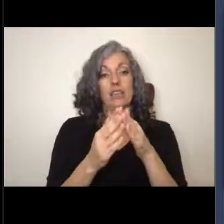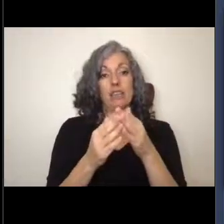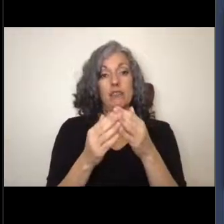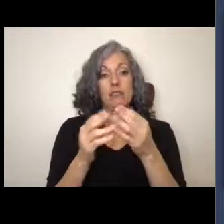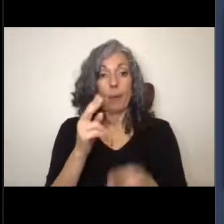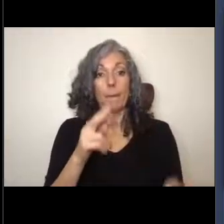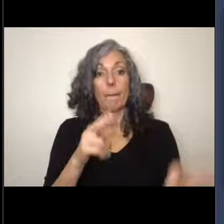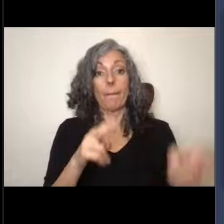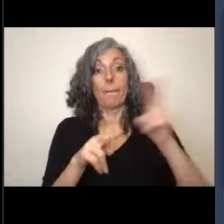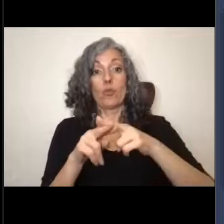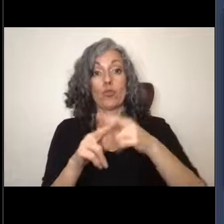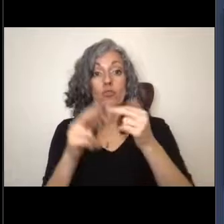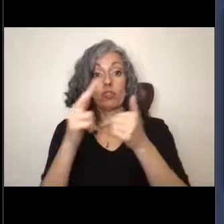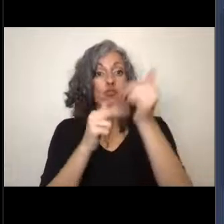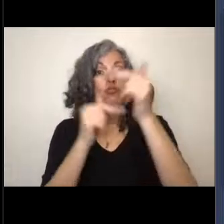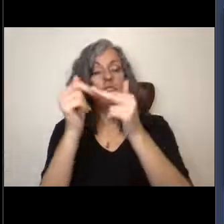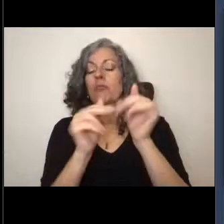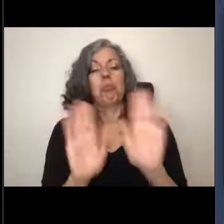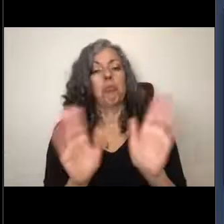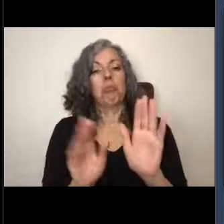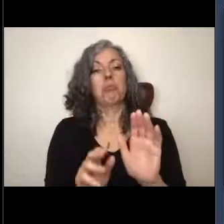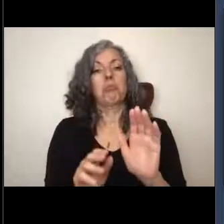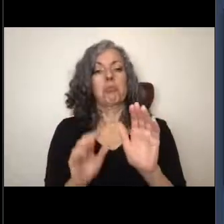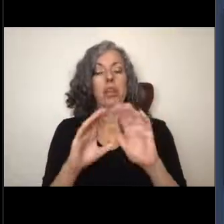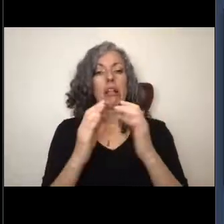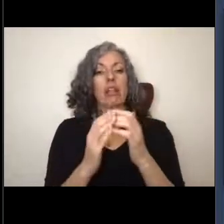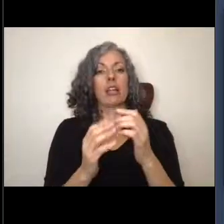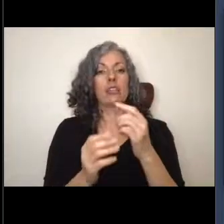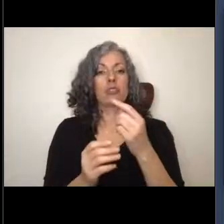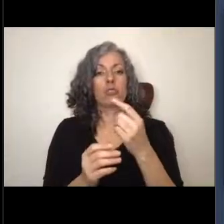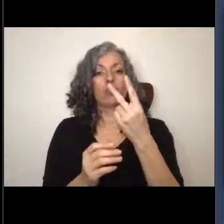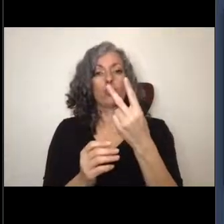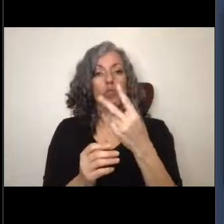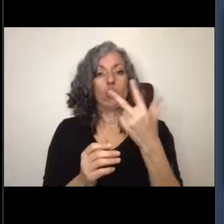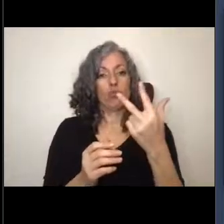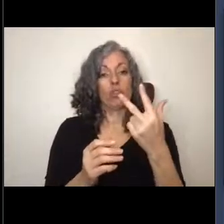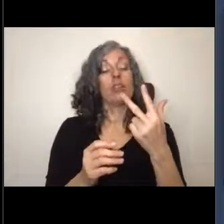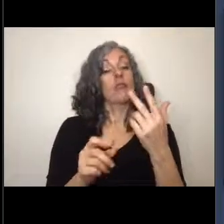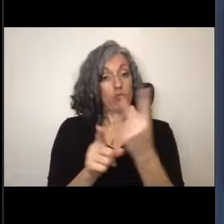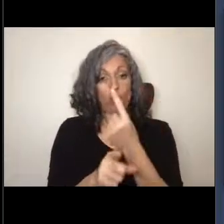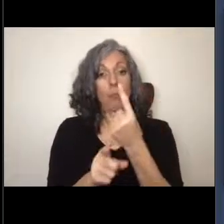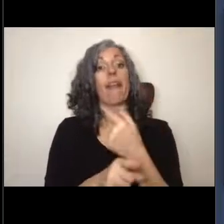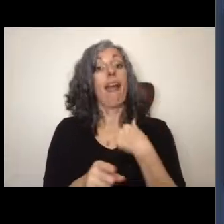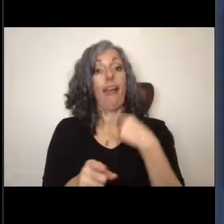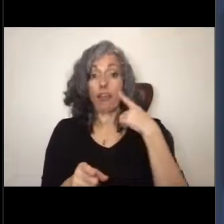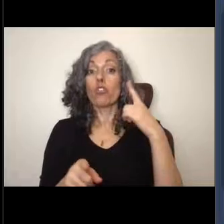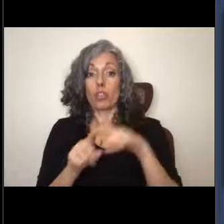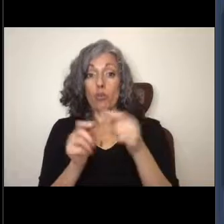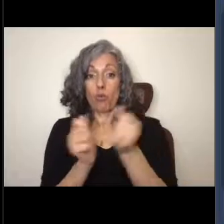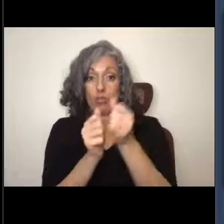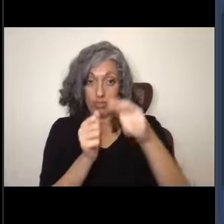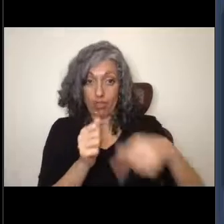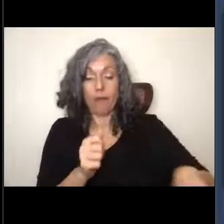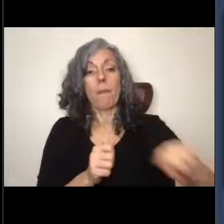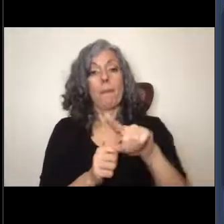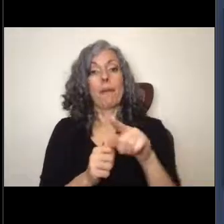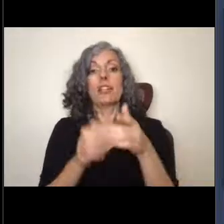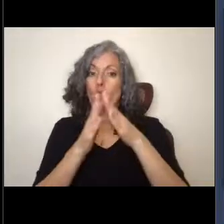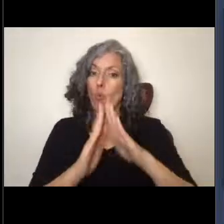2 and the class 3 are appropriate. And looking at the scope of the project, I actually agree with them. It's a very quiet residential